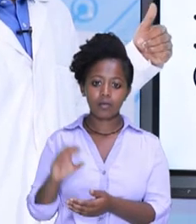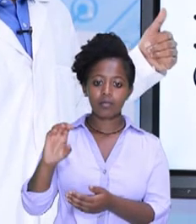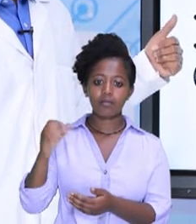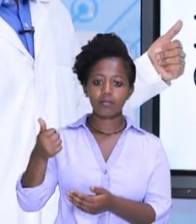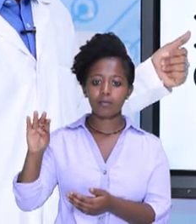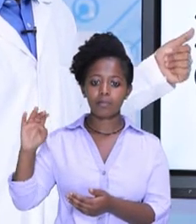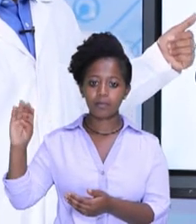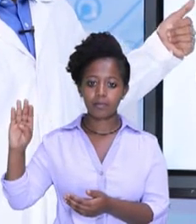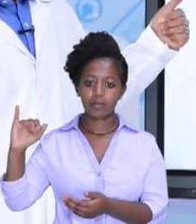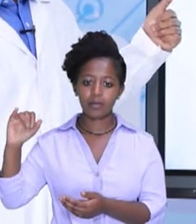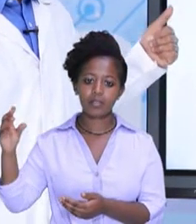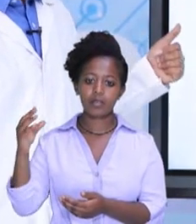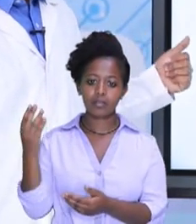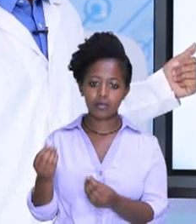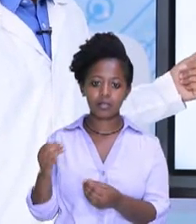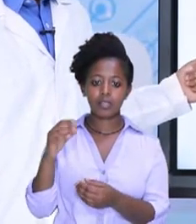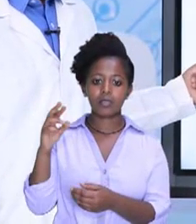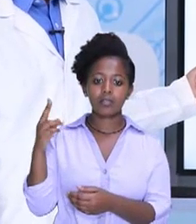cambisol, yermosol,